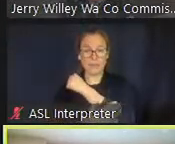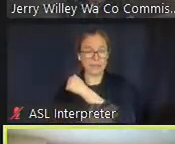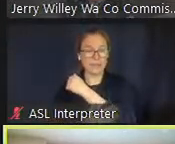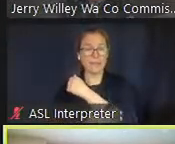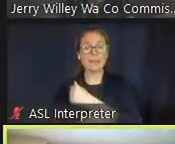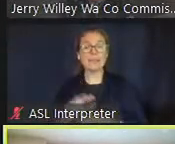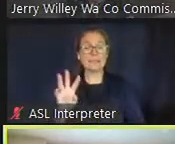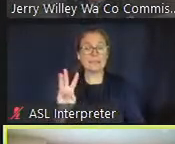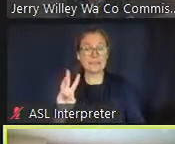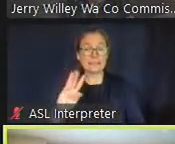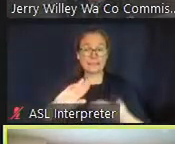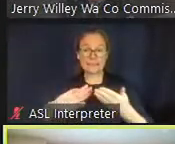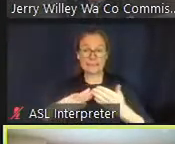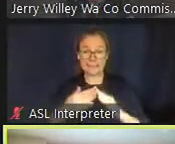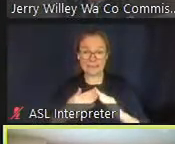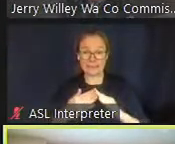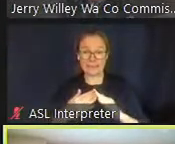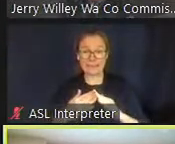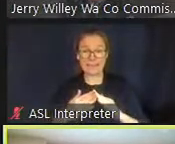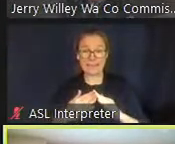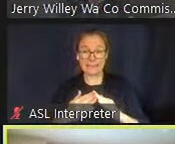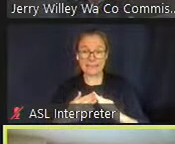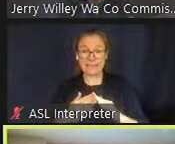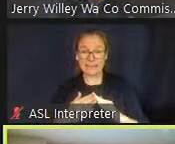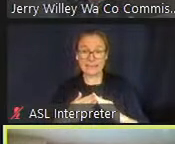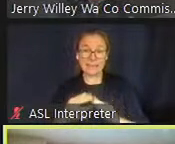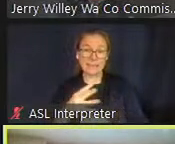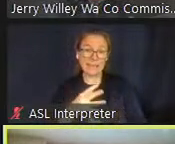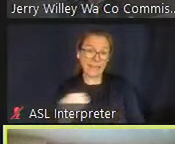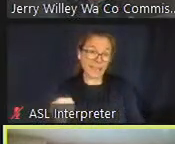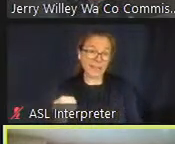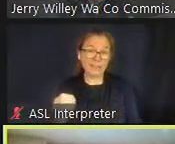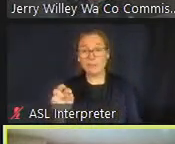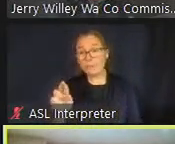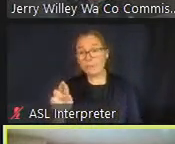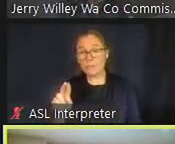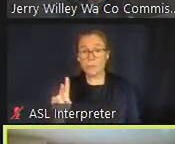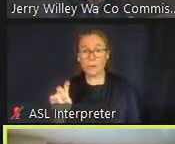6 cities. And if you want to put slivers of others like Riverdale and